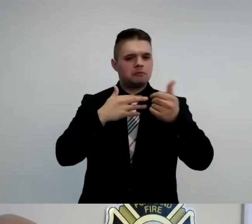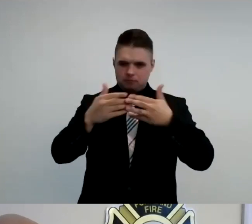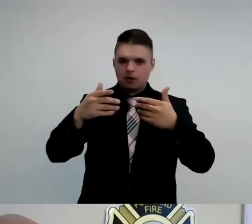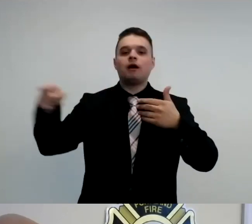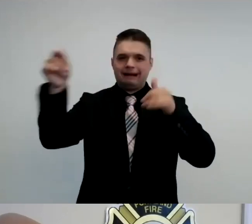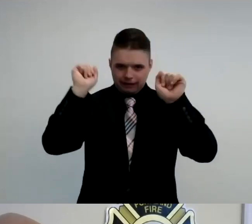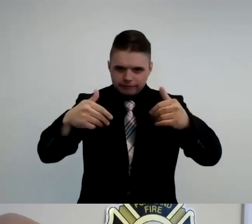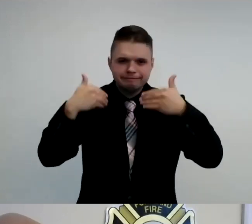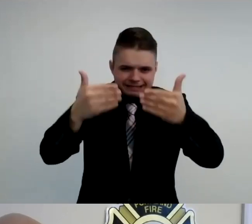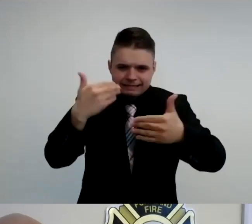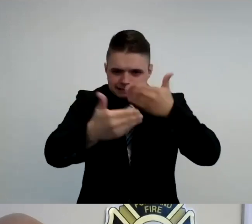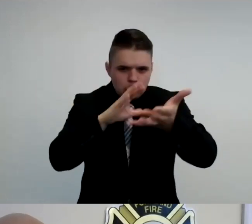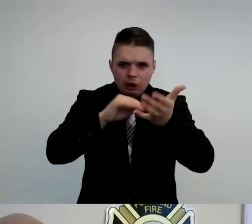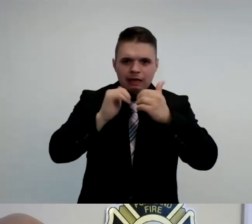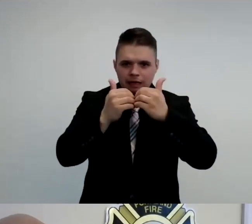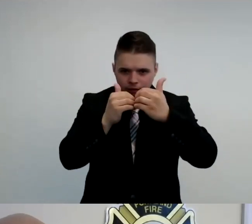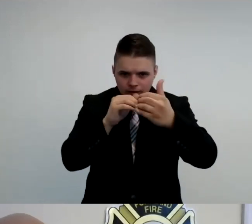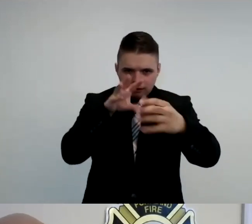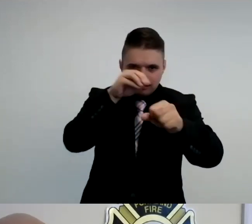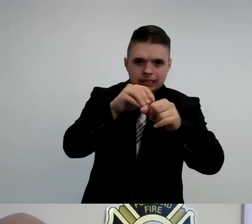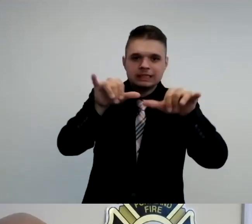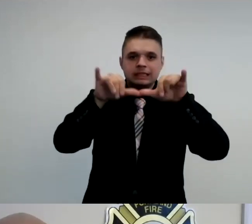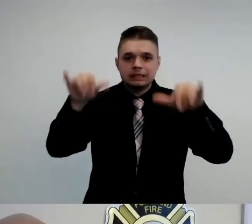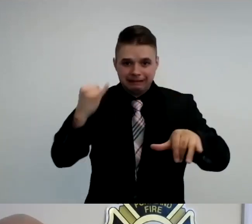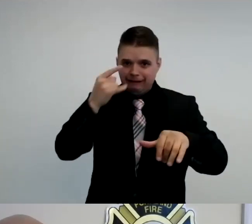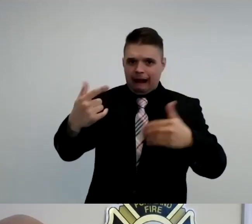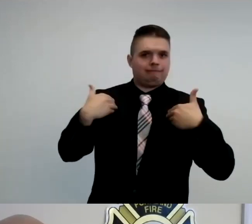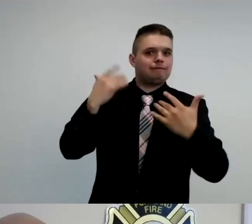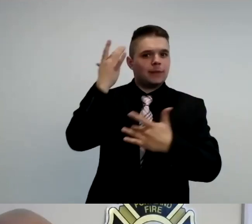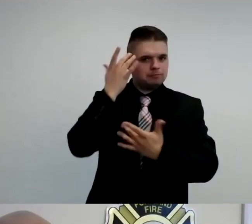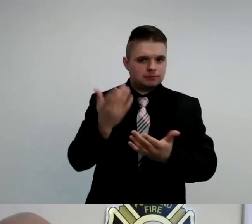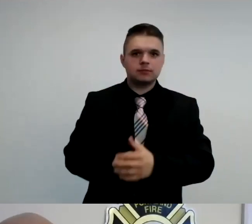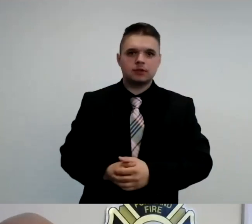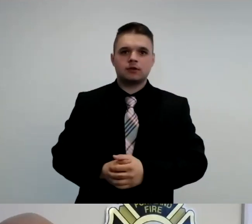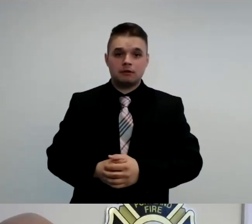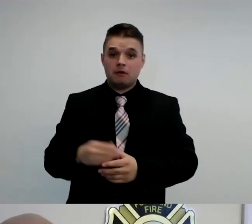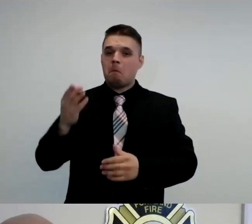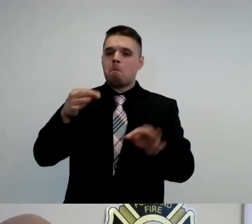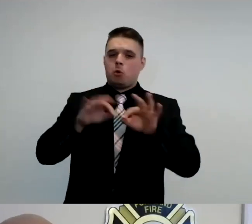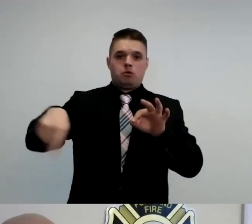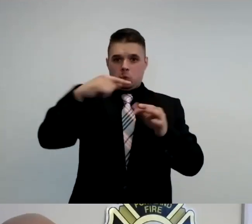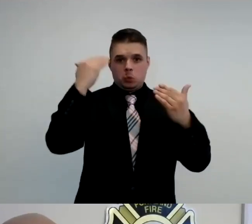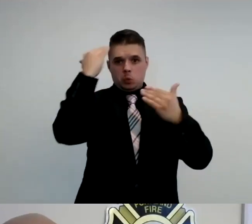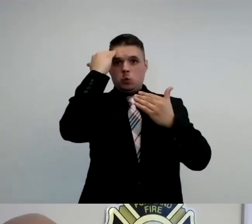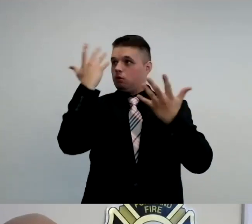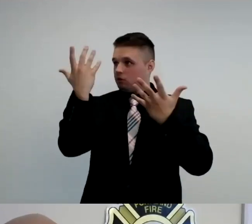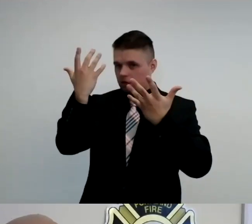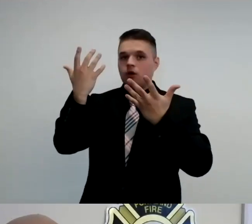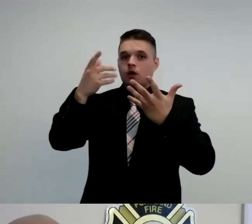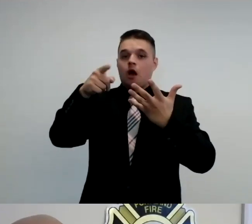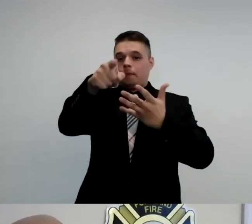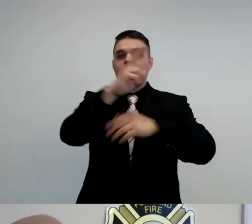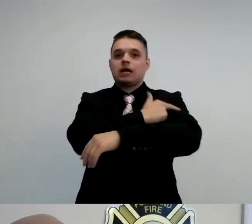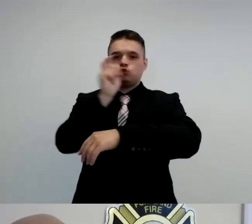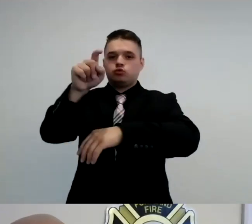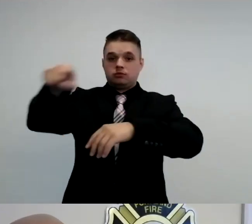medical responders the data required to track and contain the disease. At this time, I'd like to invite Dr. Ritu Sawhney,